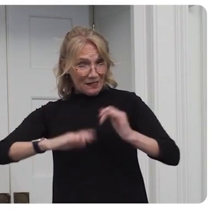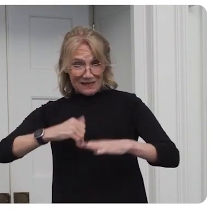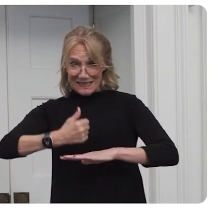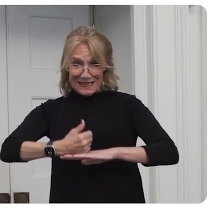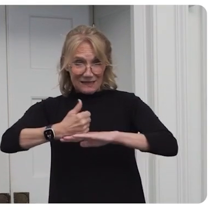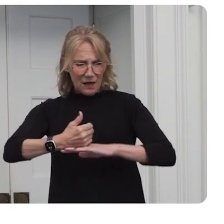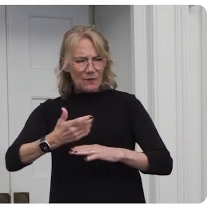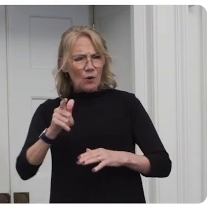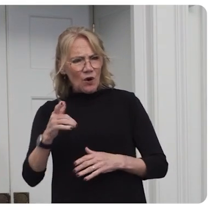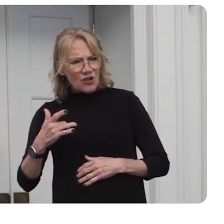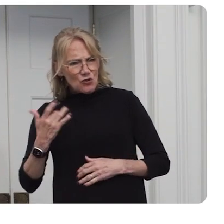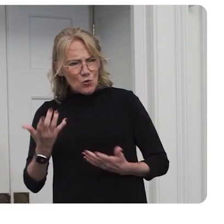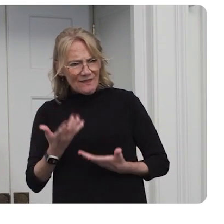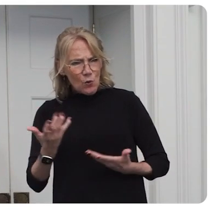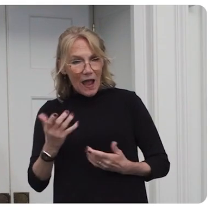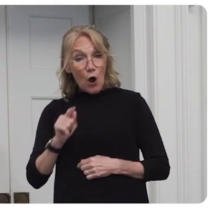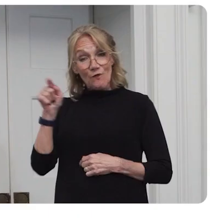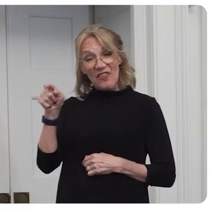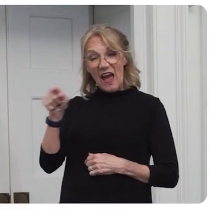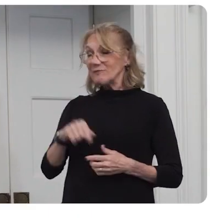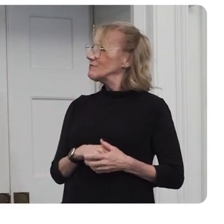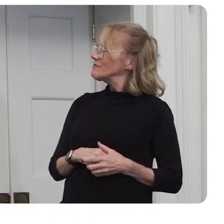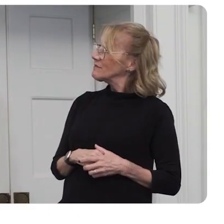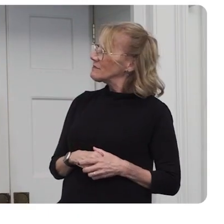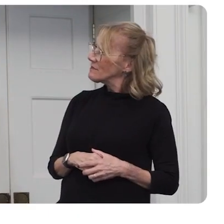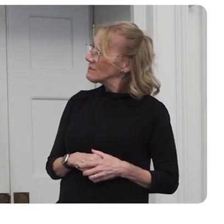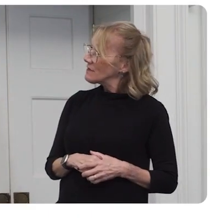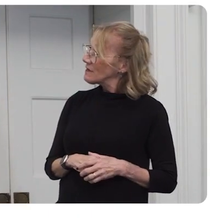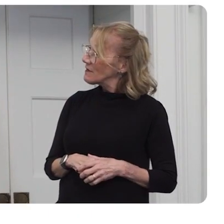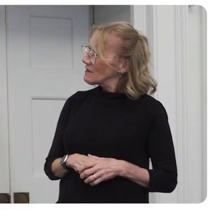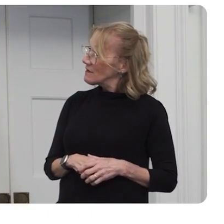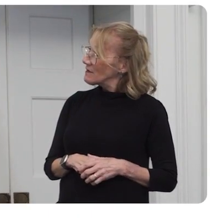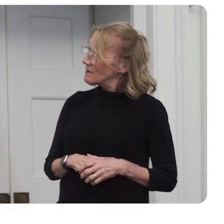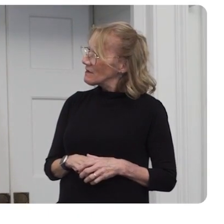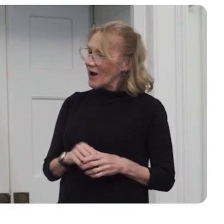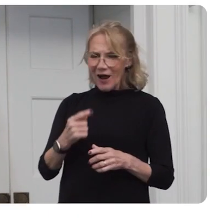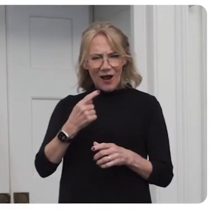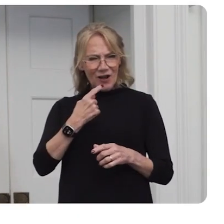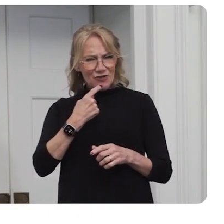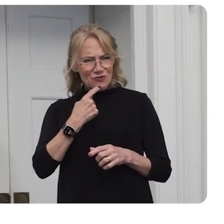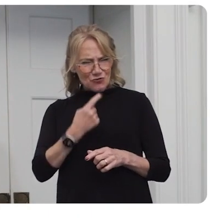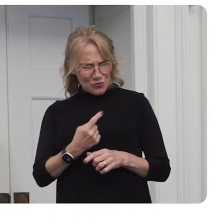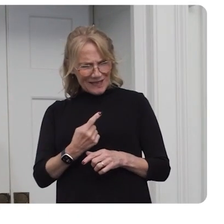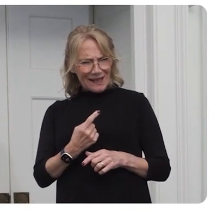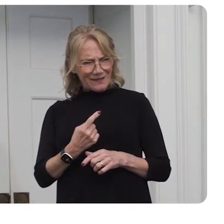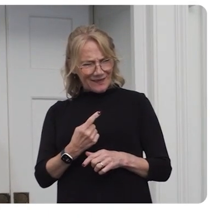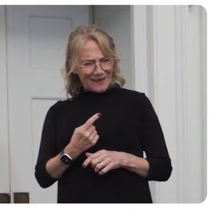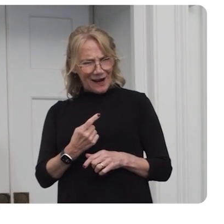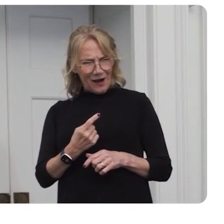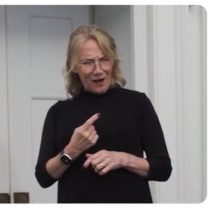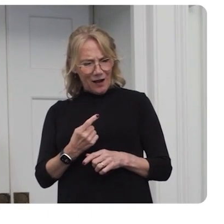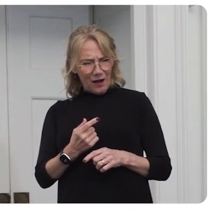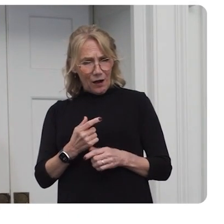yeah. And where do you live? Just over there. So yeah, we saw in the film, you said it was like